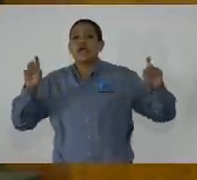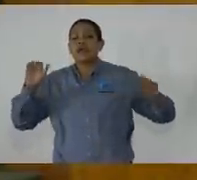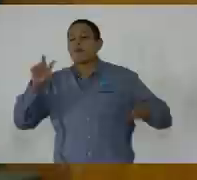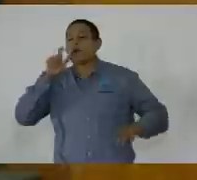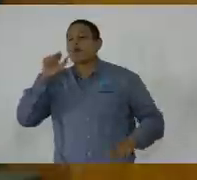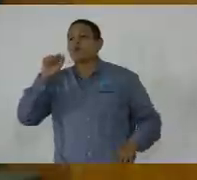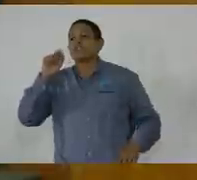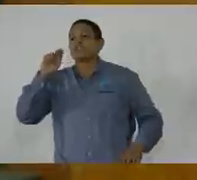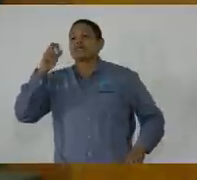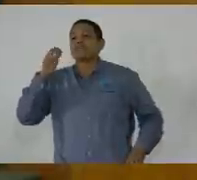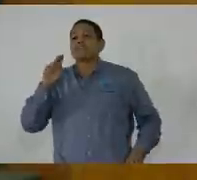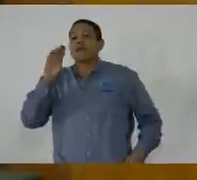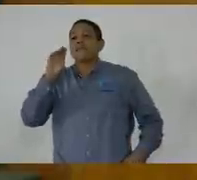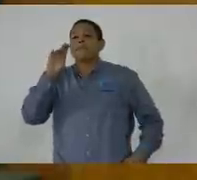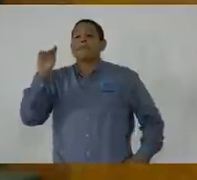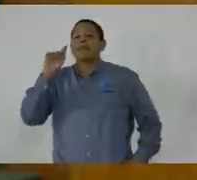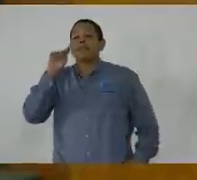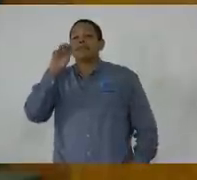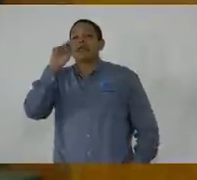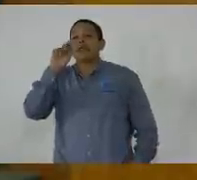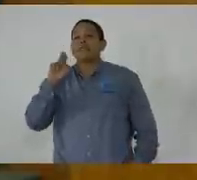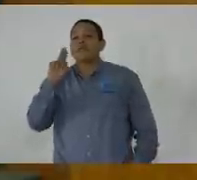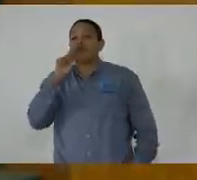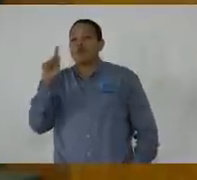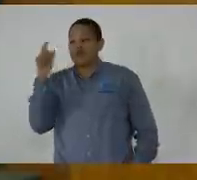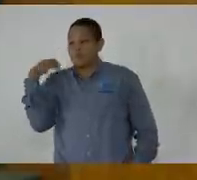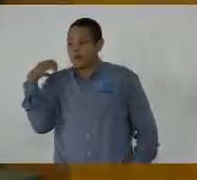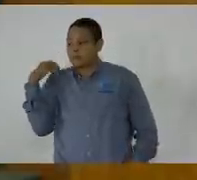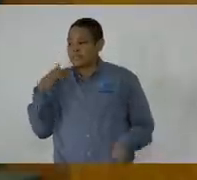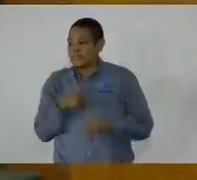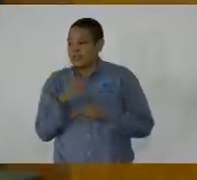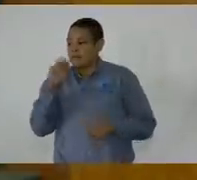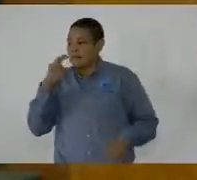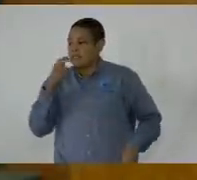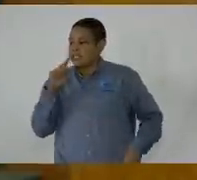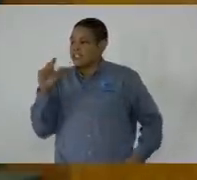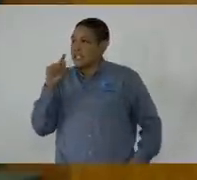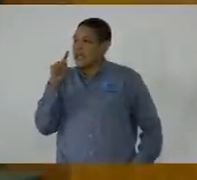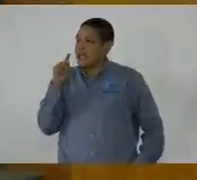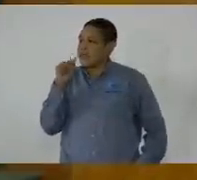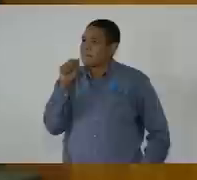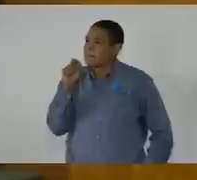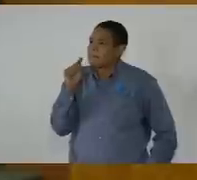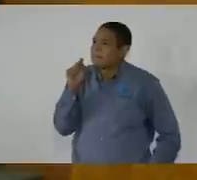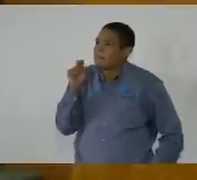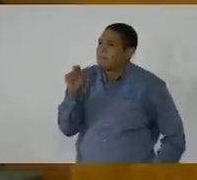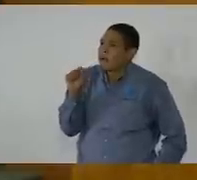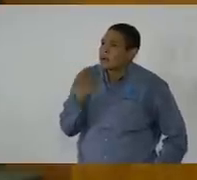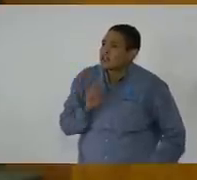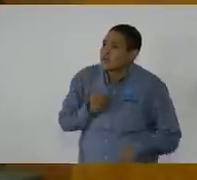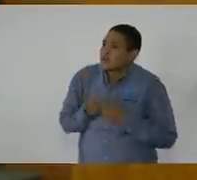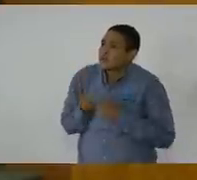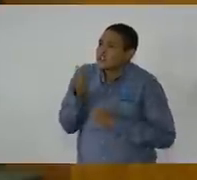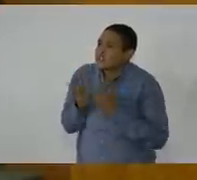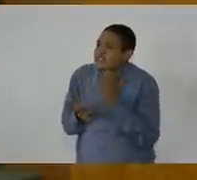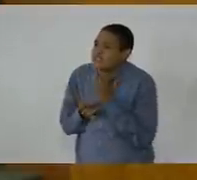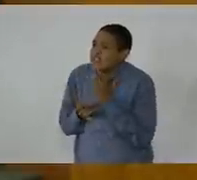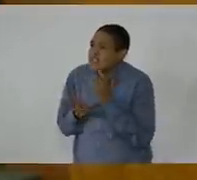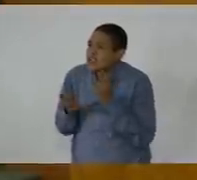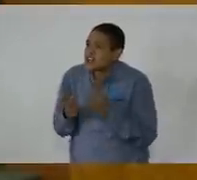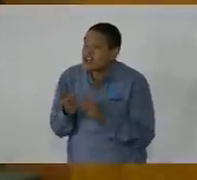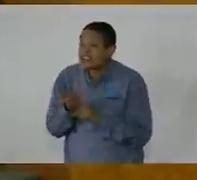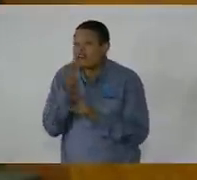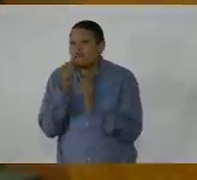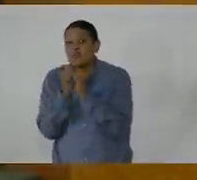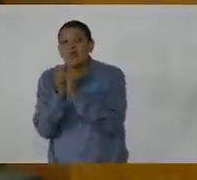Sancia Bennett-Templer, Permanent Secretary, Ms. Michelle Parkins, our Chief Technical Director, who